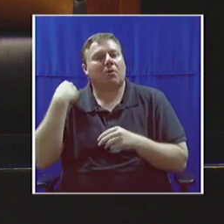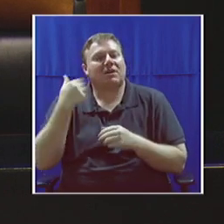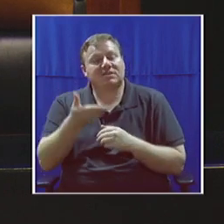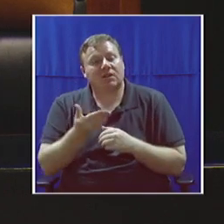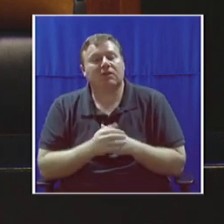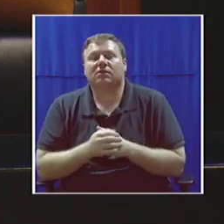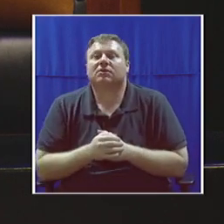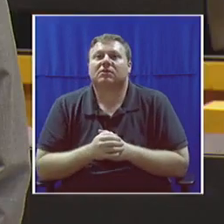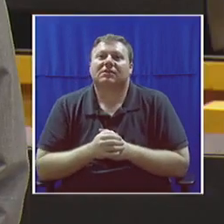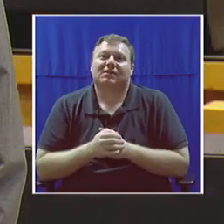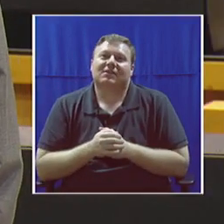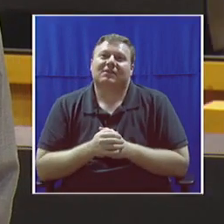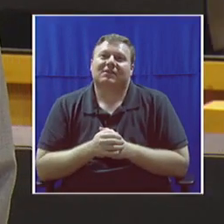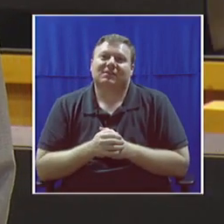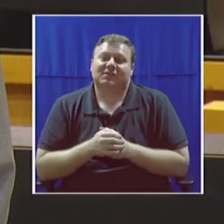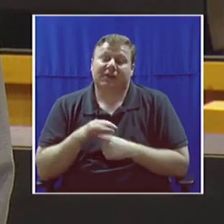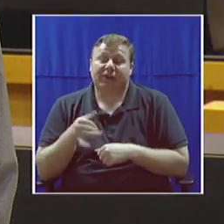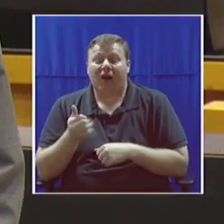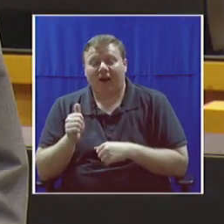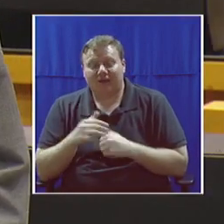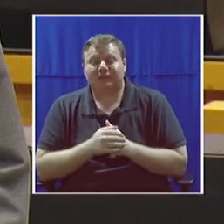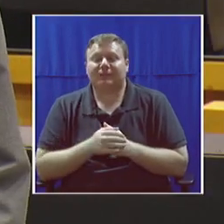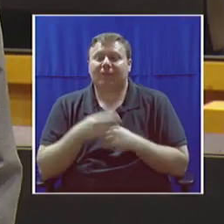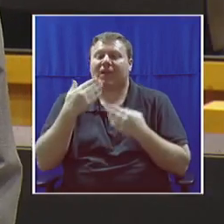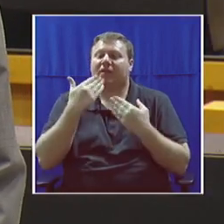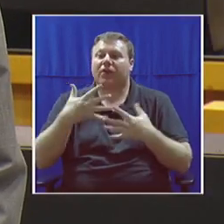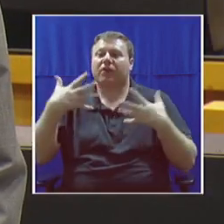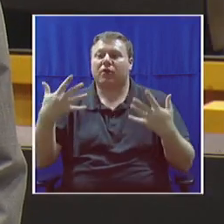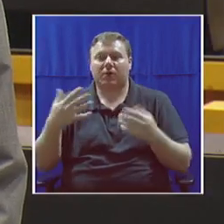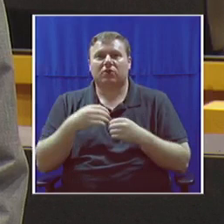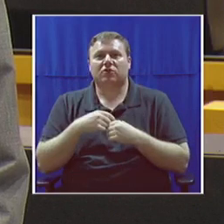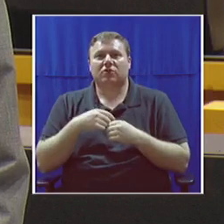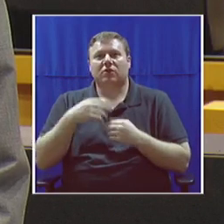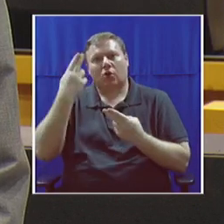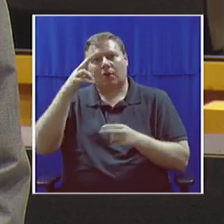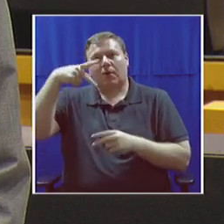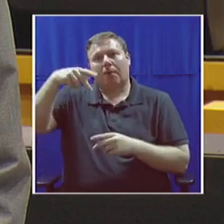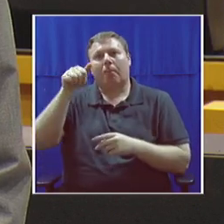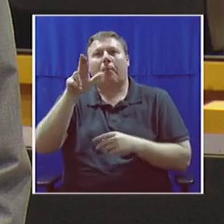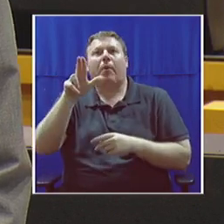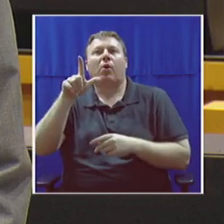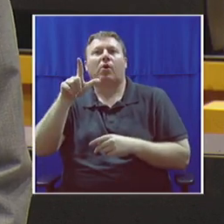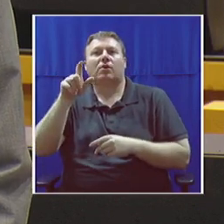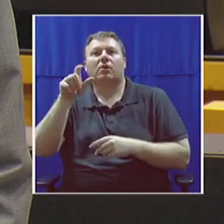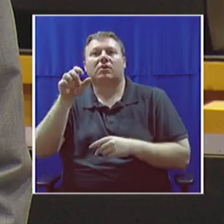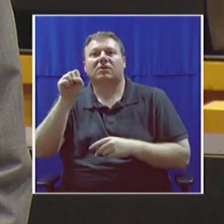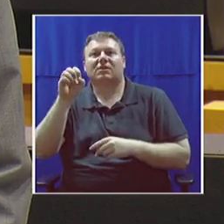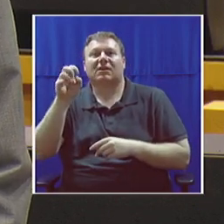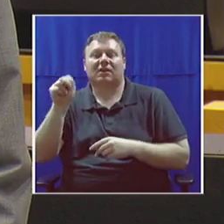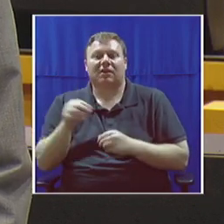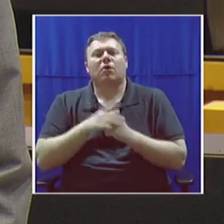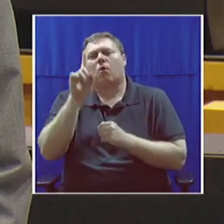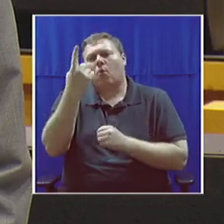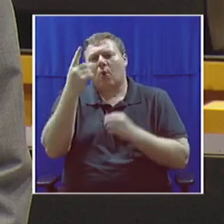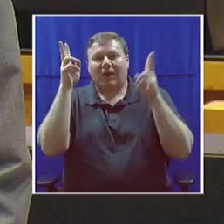Minister yeah thank you very much uh honorable Paulson one of the issues that we have